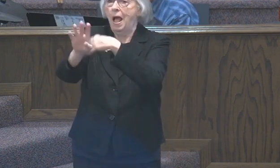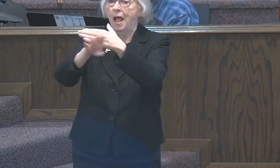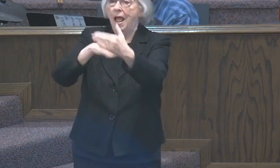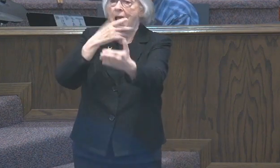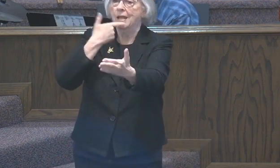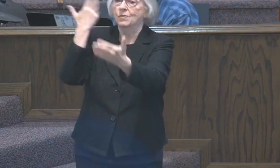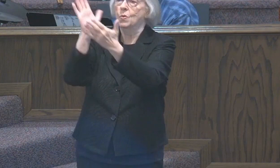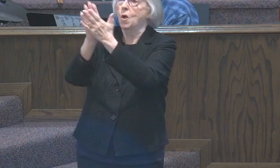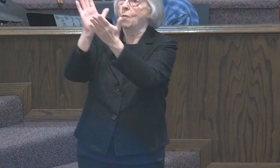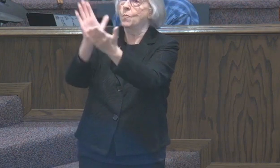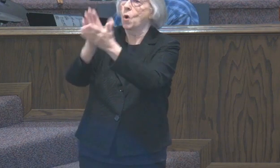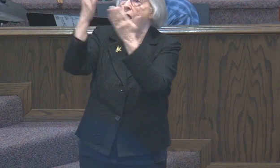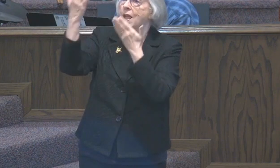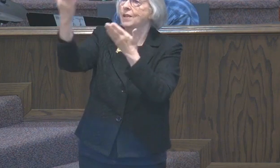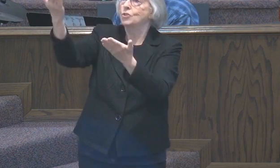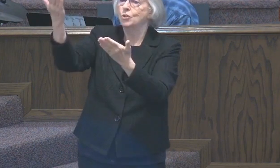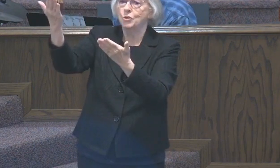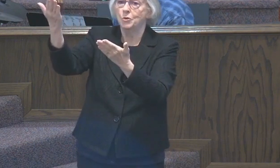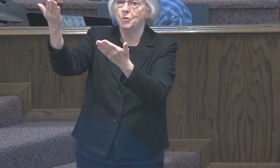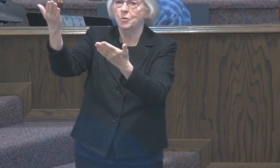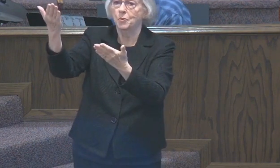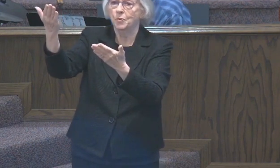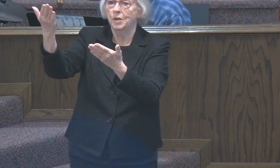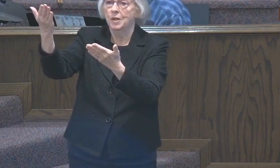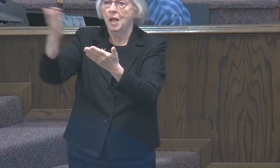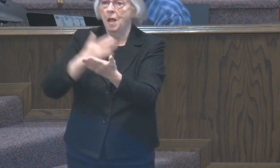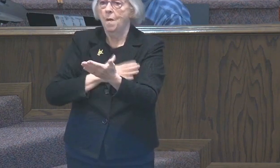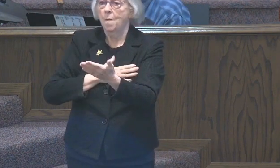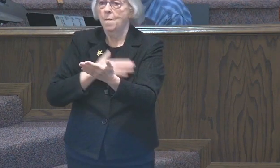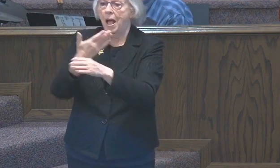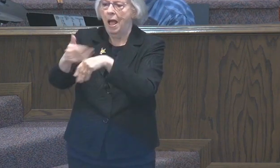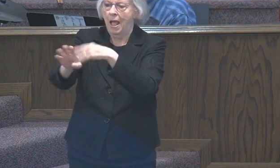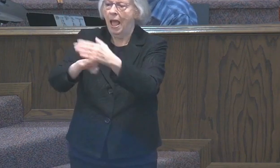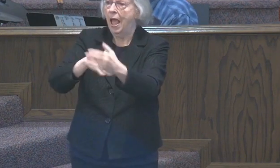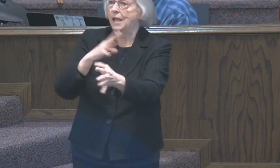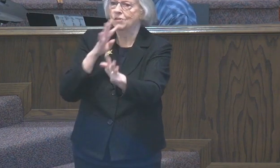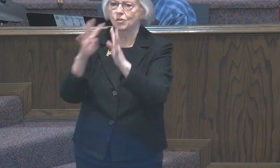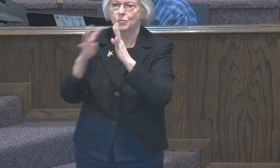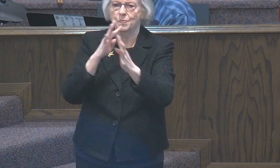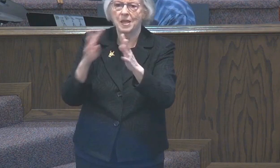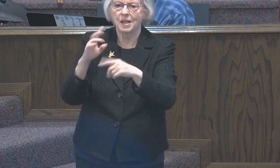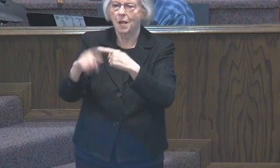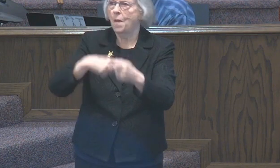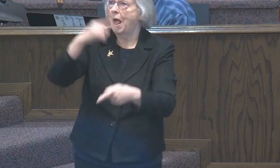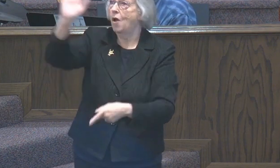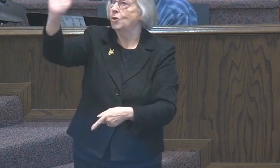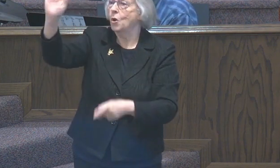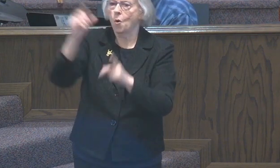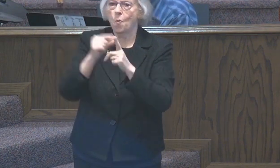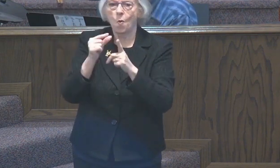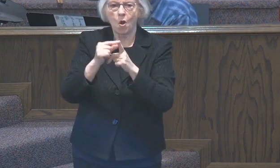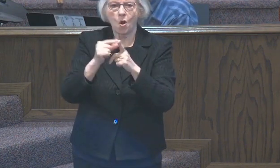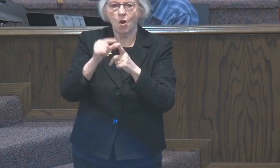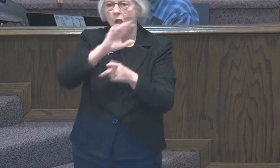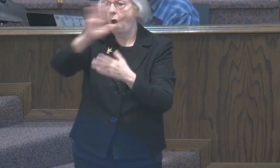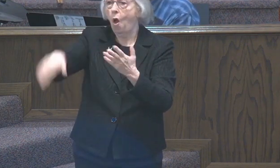you teach me your statutes. My tongue shall speak of your word, for all your commandments